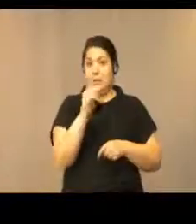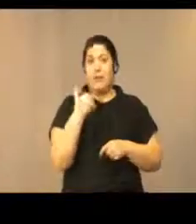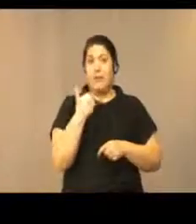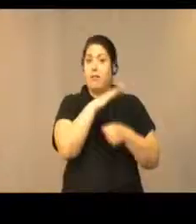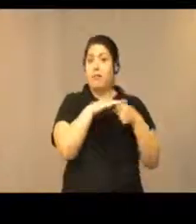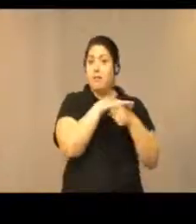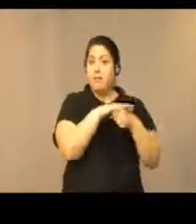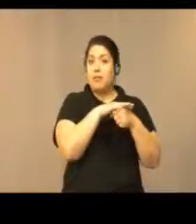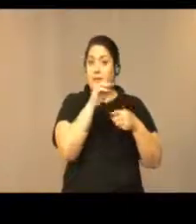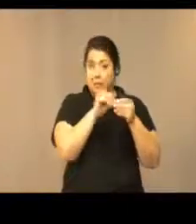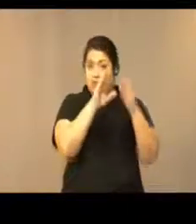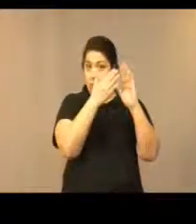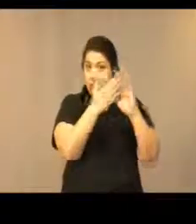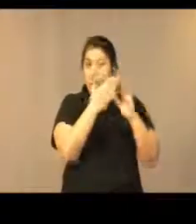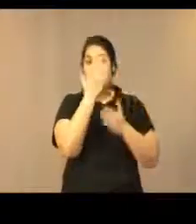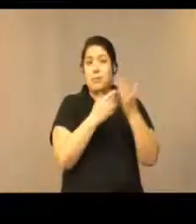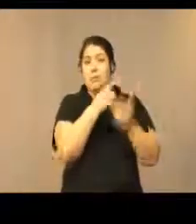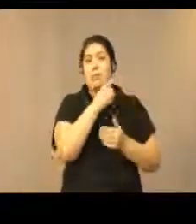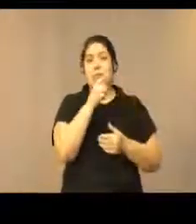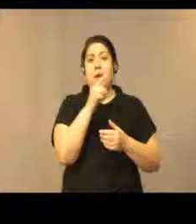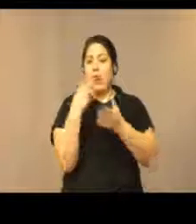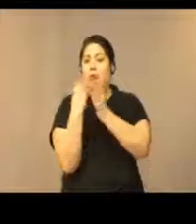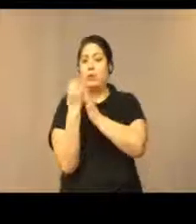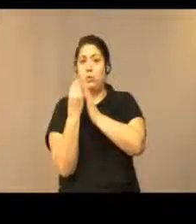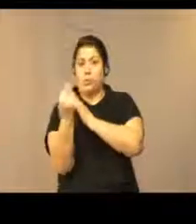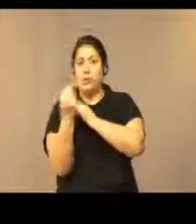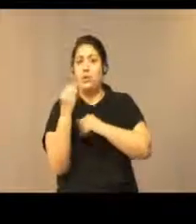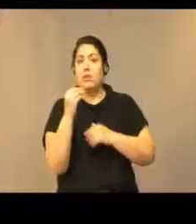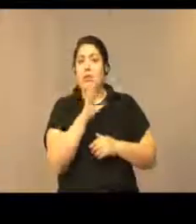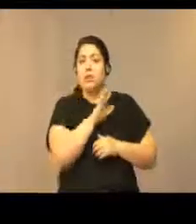to individuals residing in non-First Nations communities across BC.